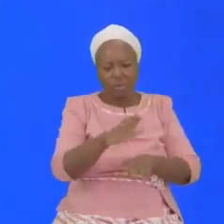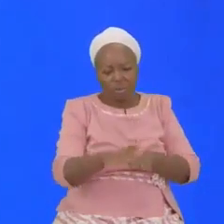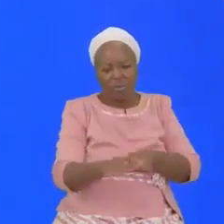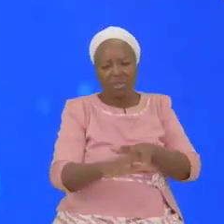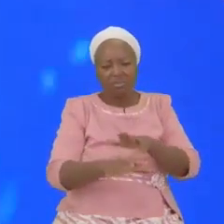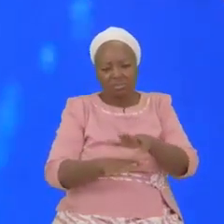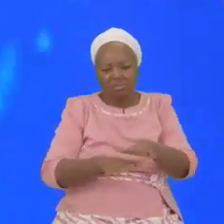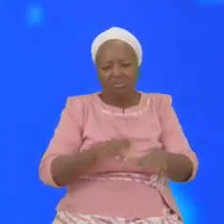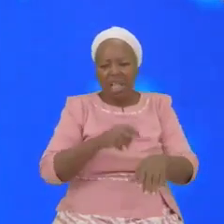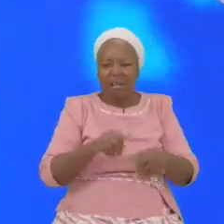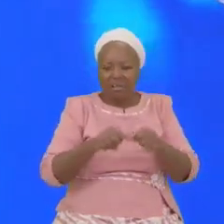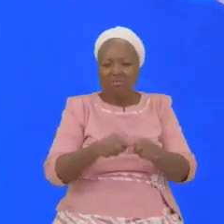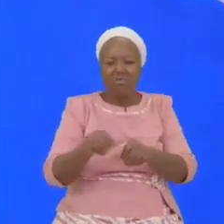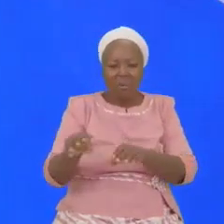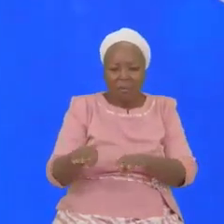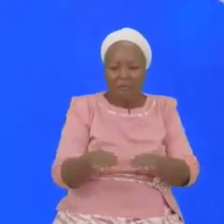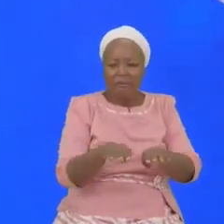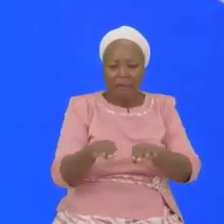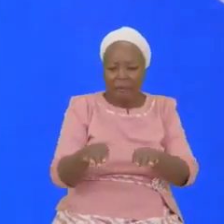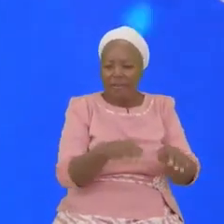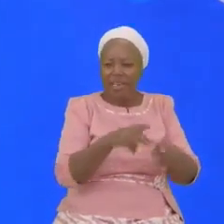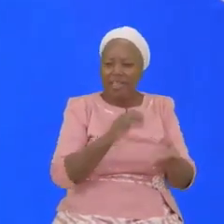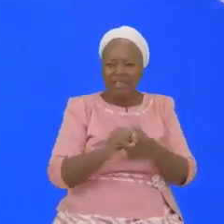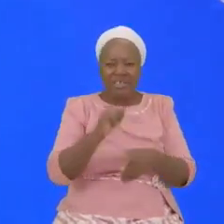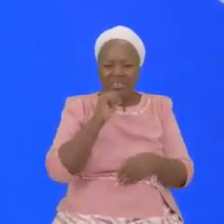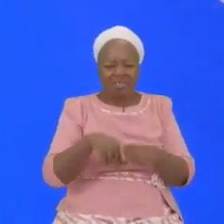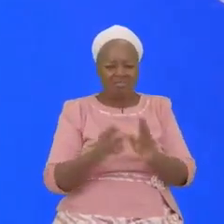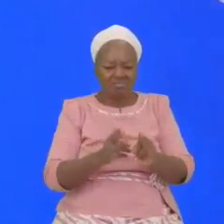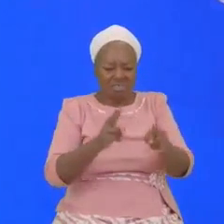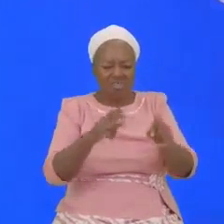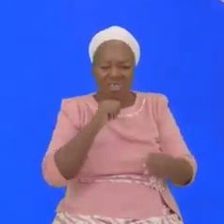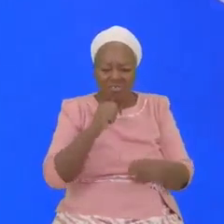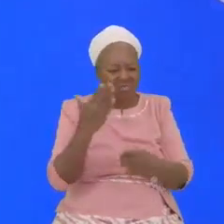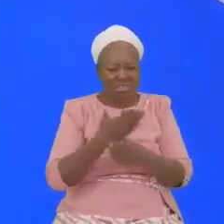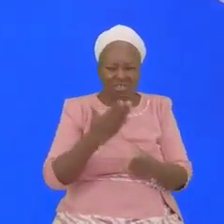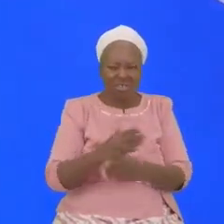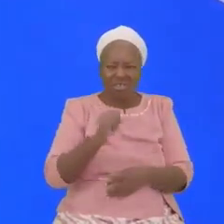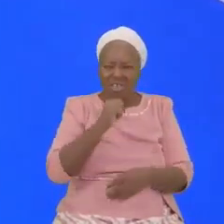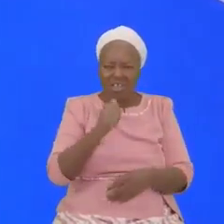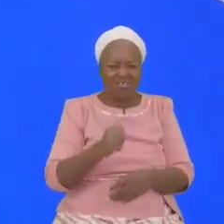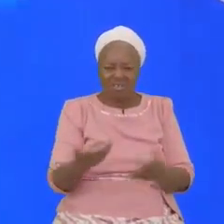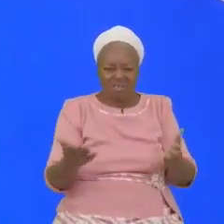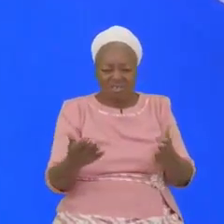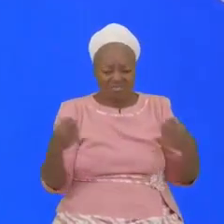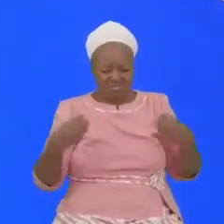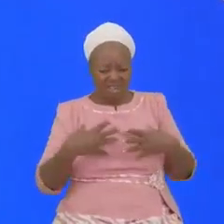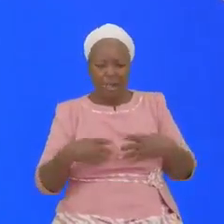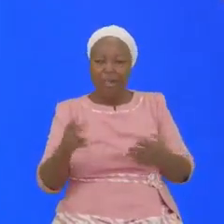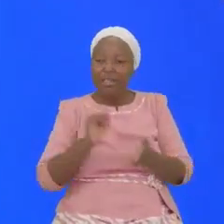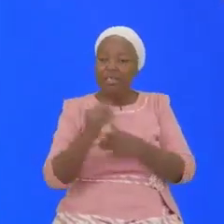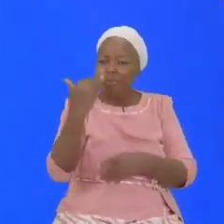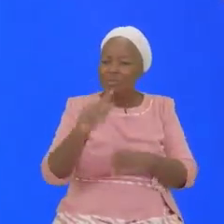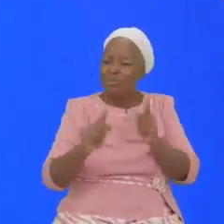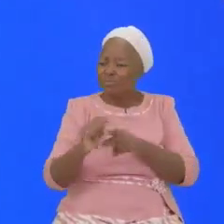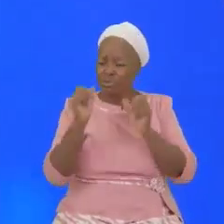keep moving at the same pace. You are not hurried, and you are not disturbed, and you are not jolted. That's why people will be